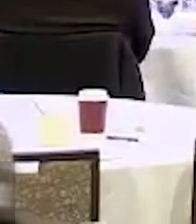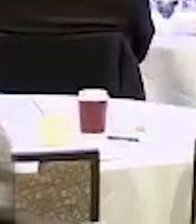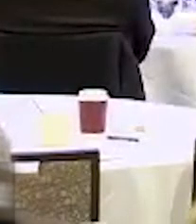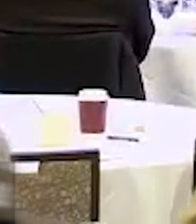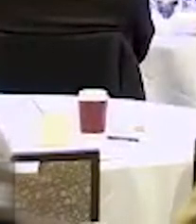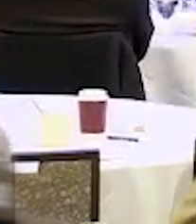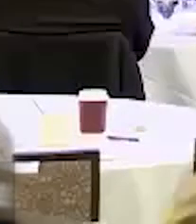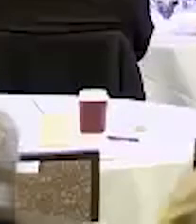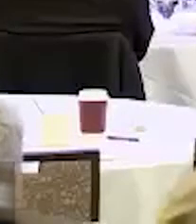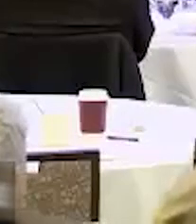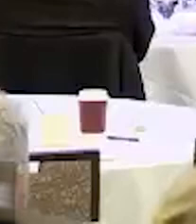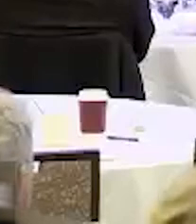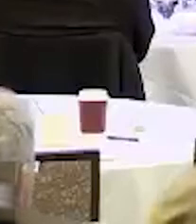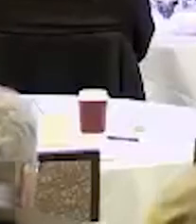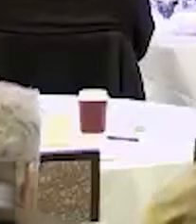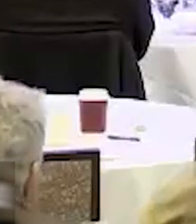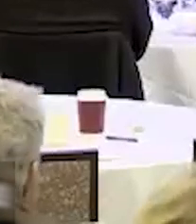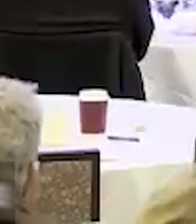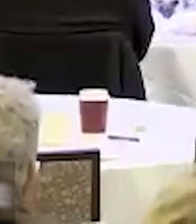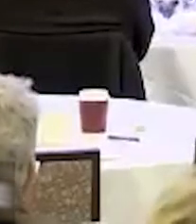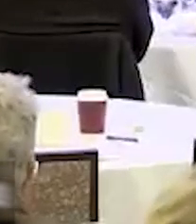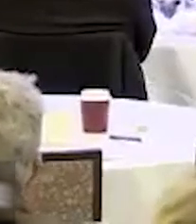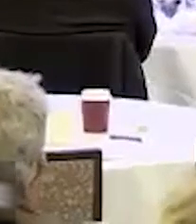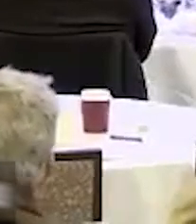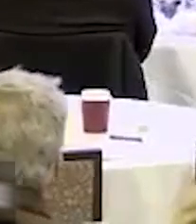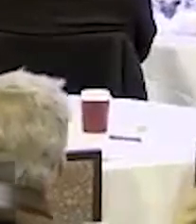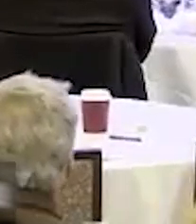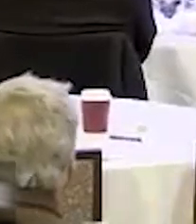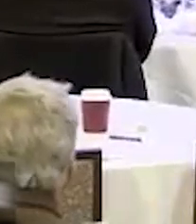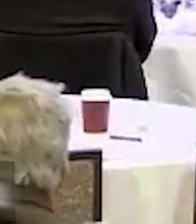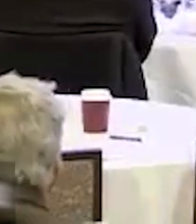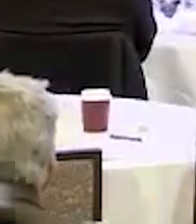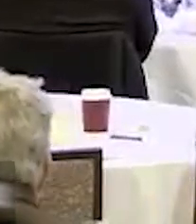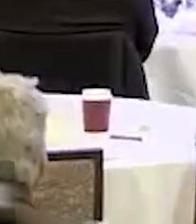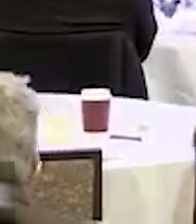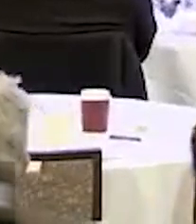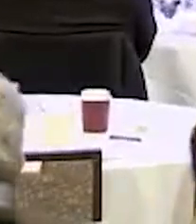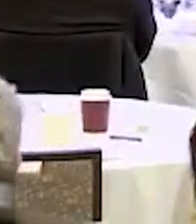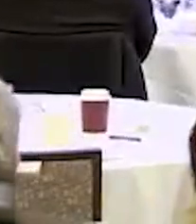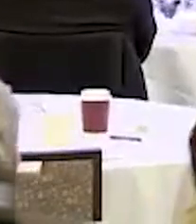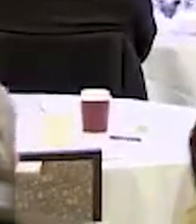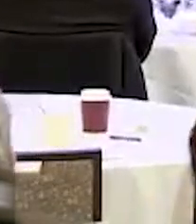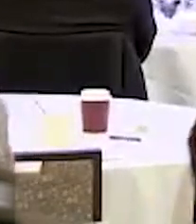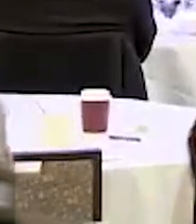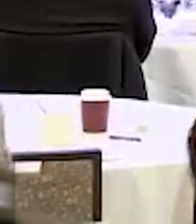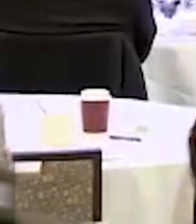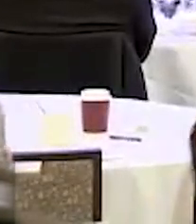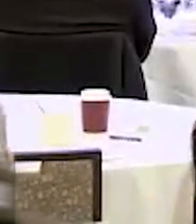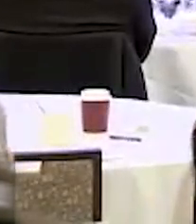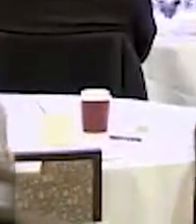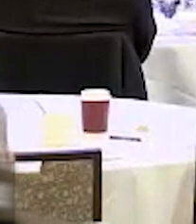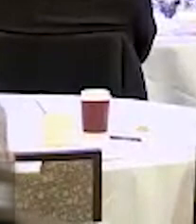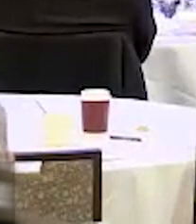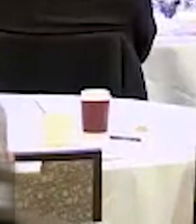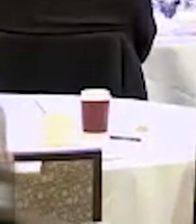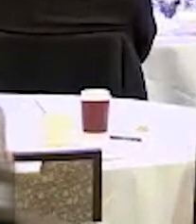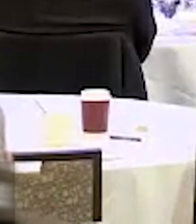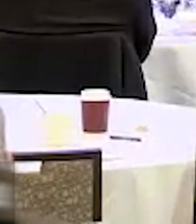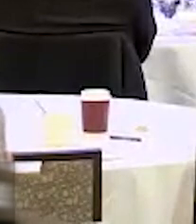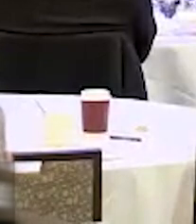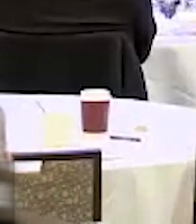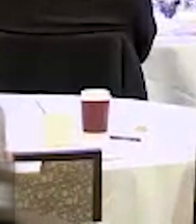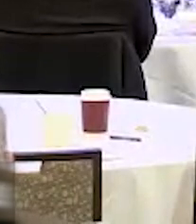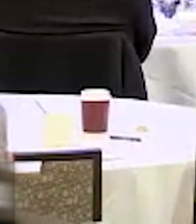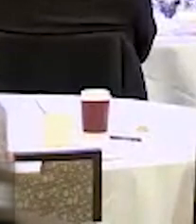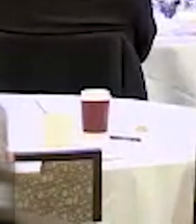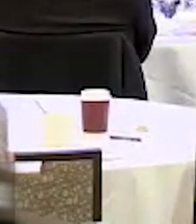So I want to welcome everybody to this room. I am excited to have my colleagues sitting in front of